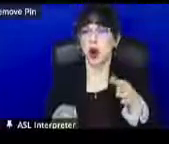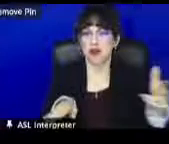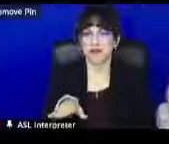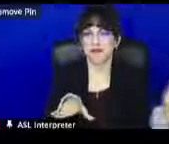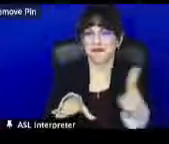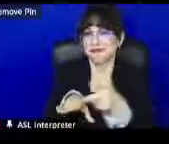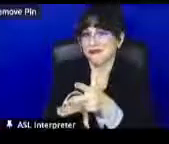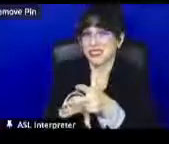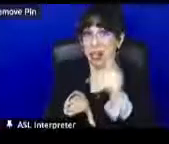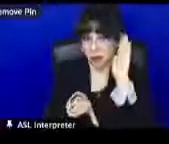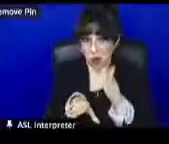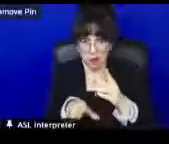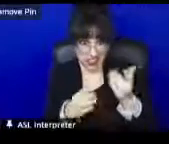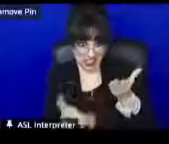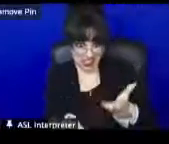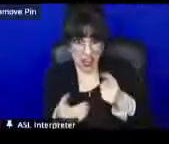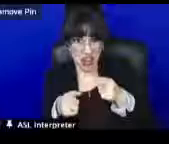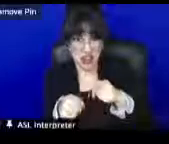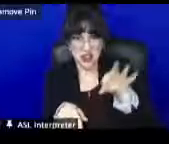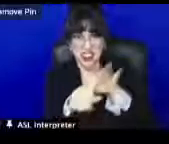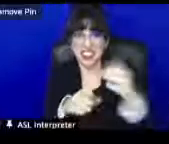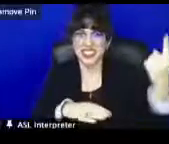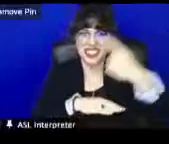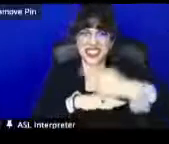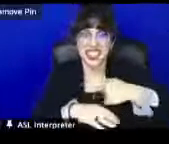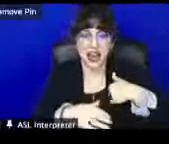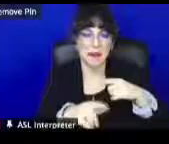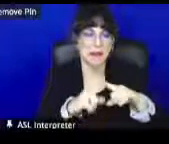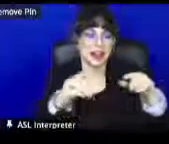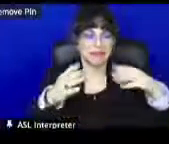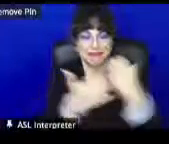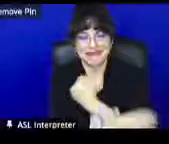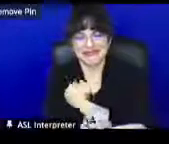nailed. And then they were on shore.